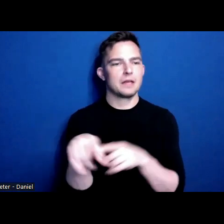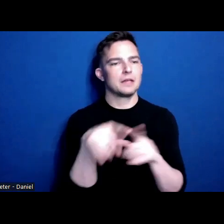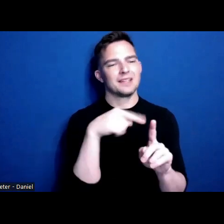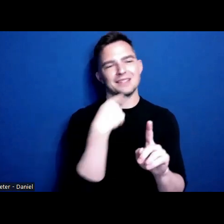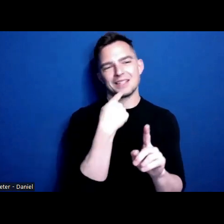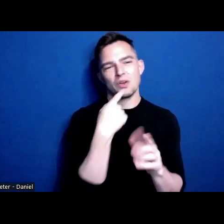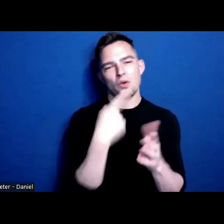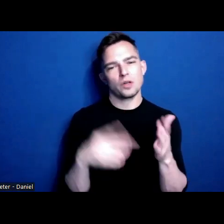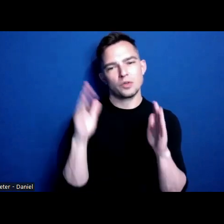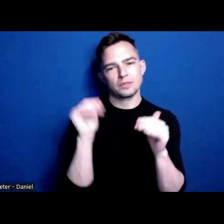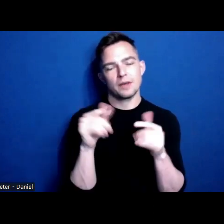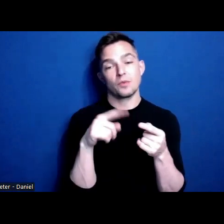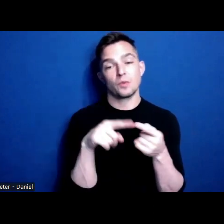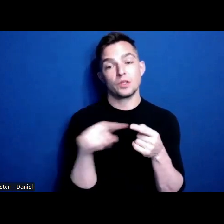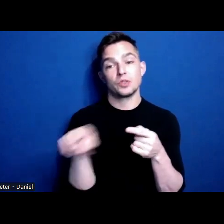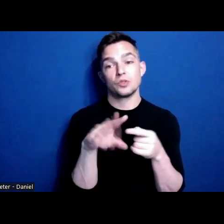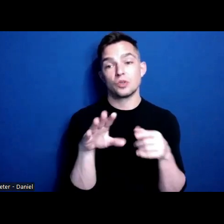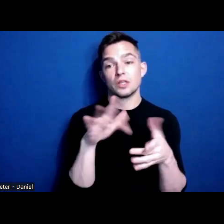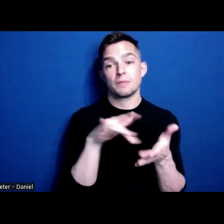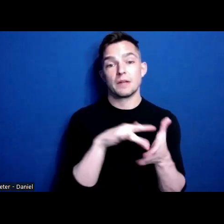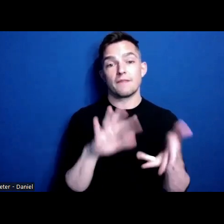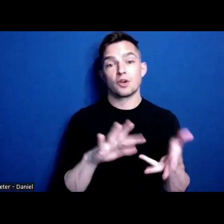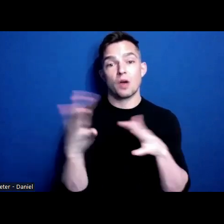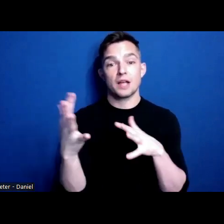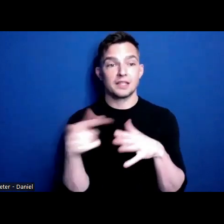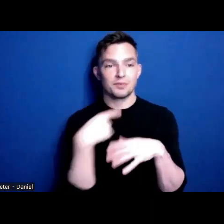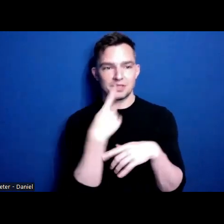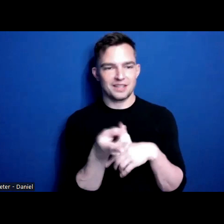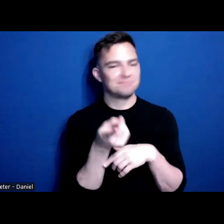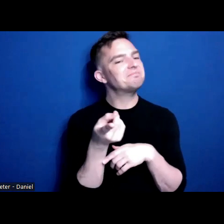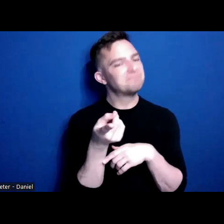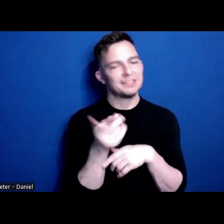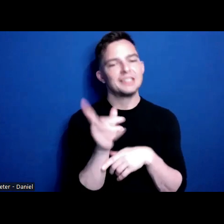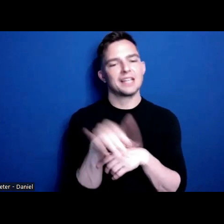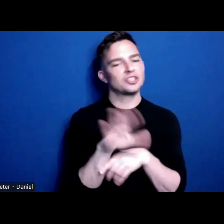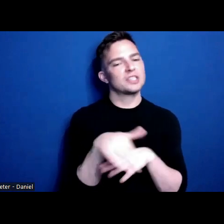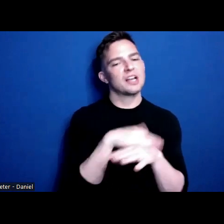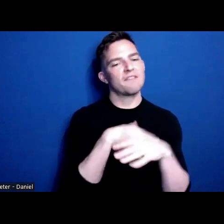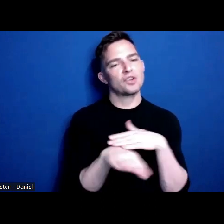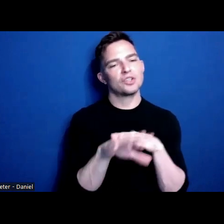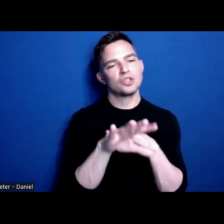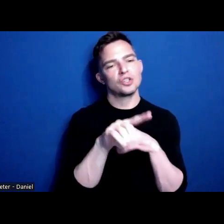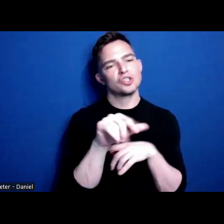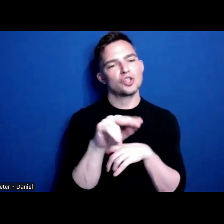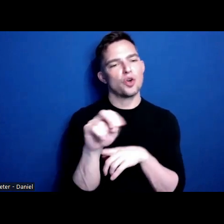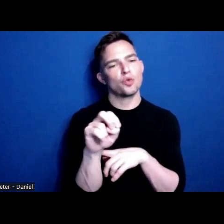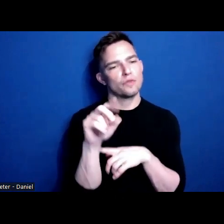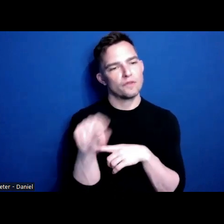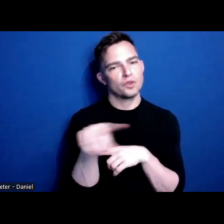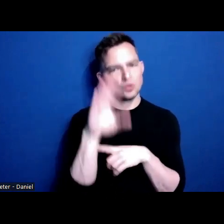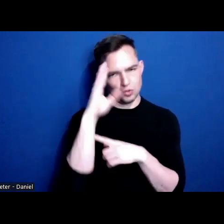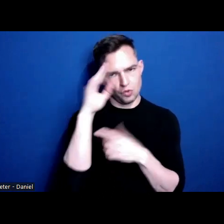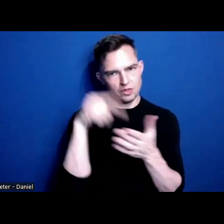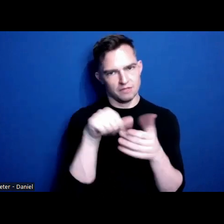say when you're in crisis. It tells them, this is just that comfort zone for you so that you know that this is